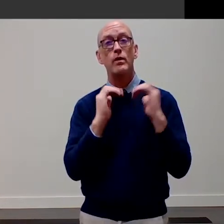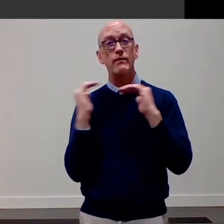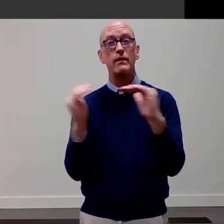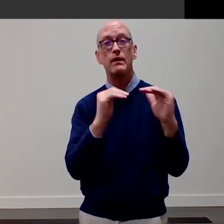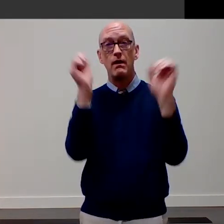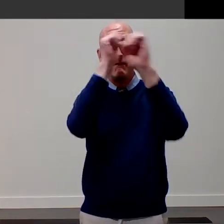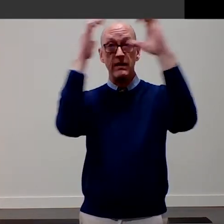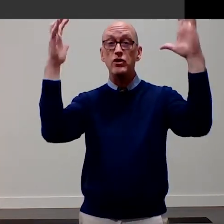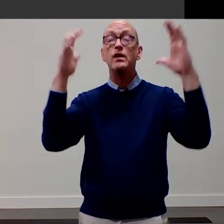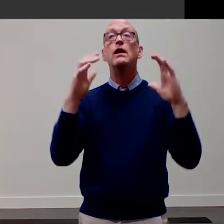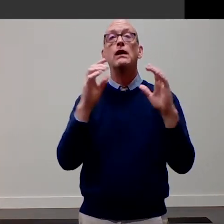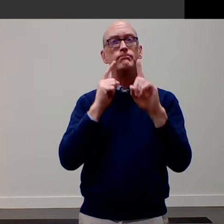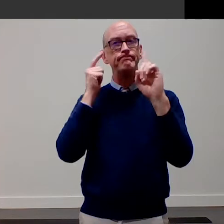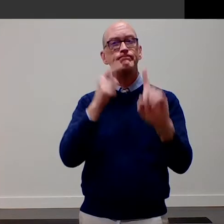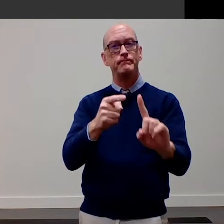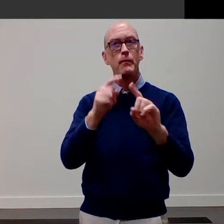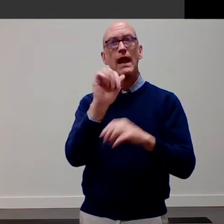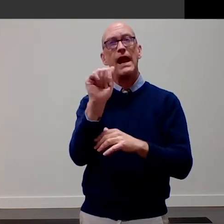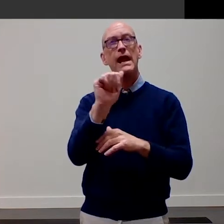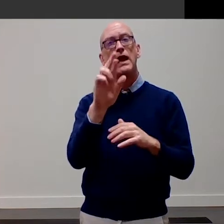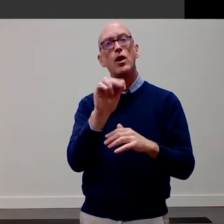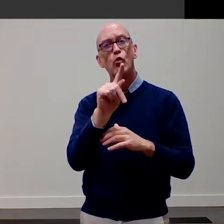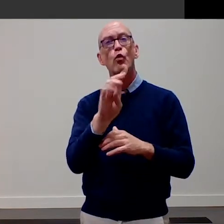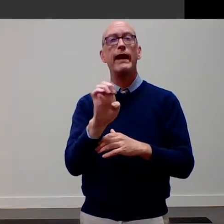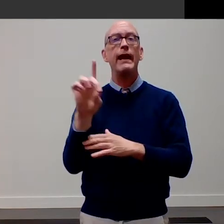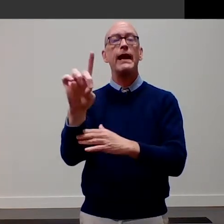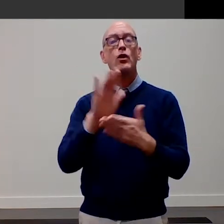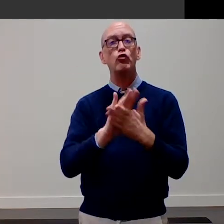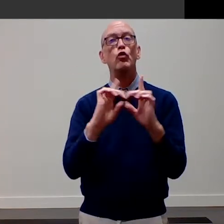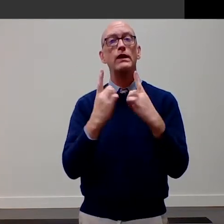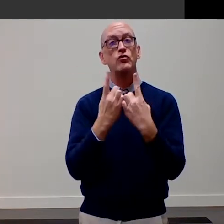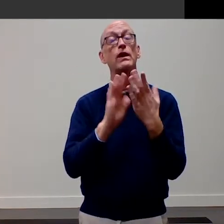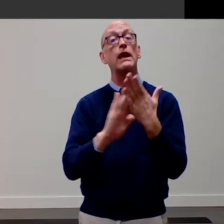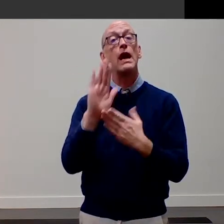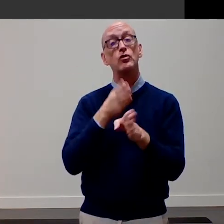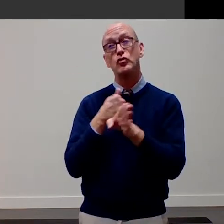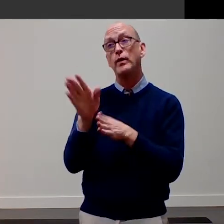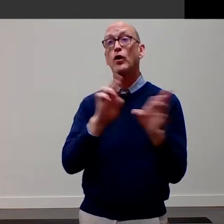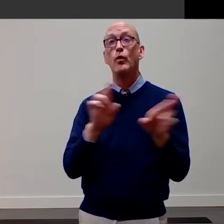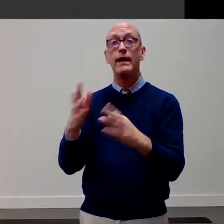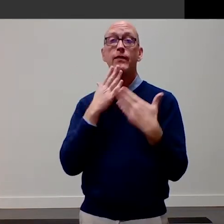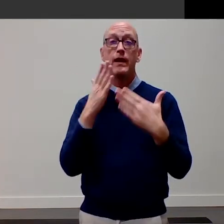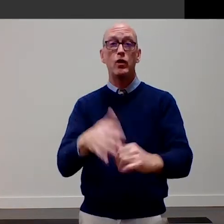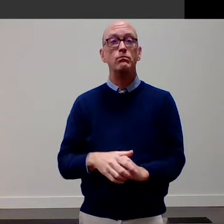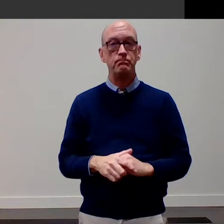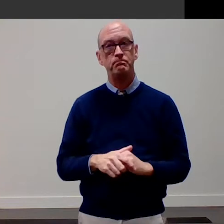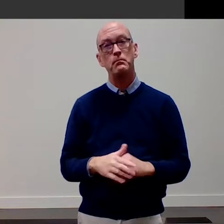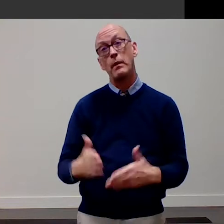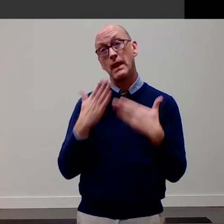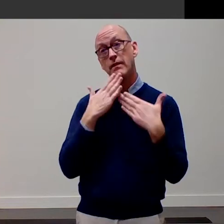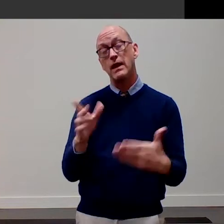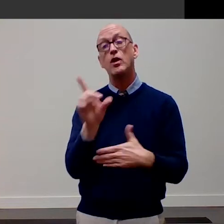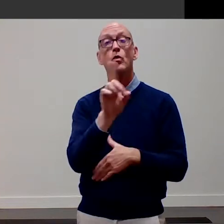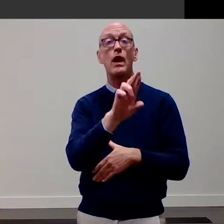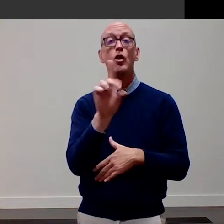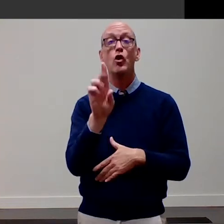vision statement is to strive to be an A-rated school district whose graduates are college and career-ready. Thank you. Thank you, Dr. Durant. Would